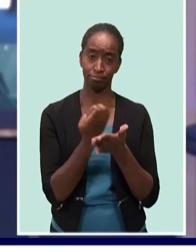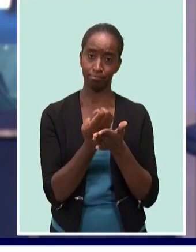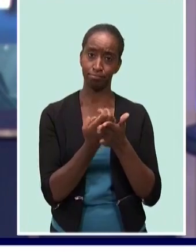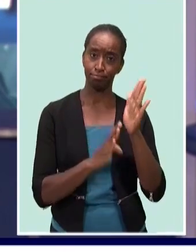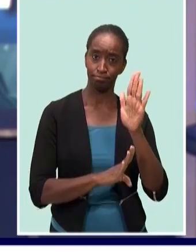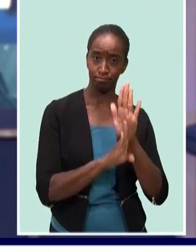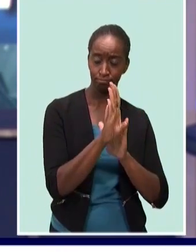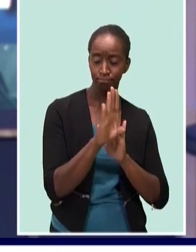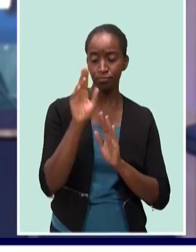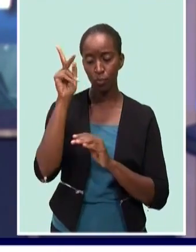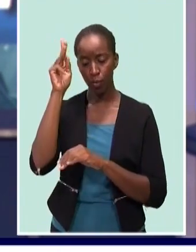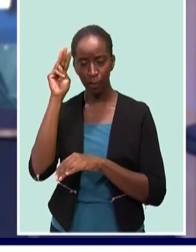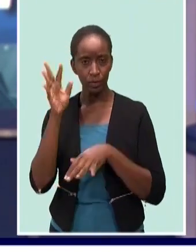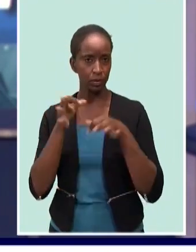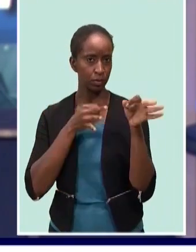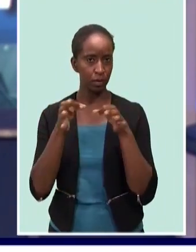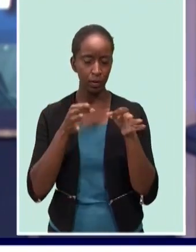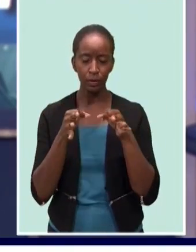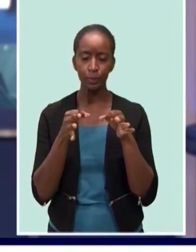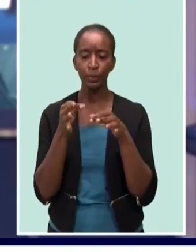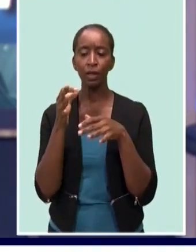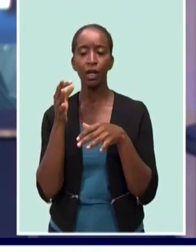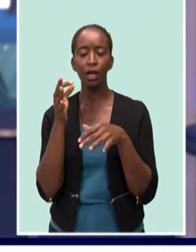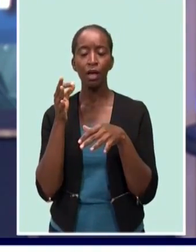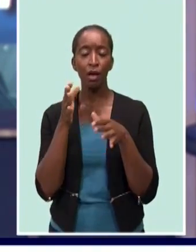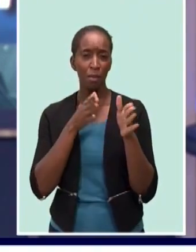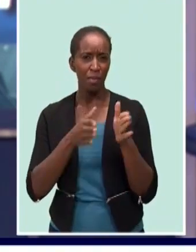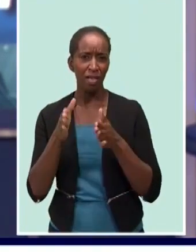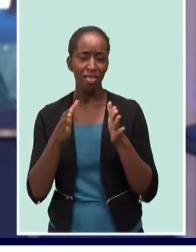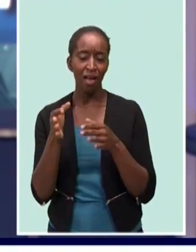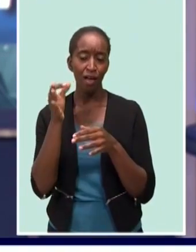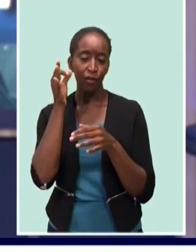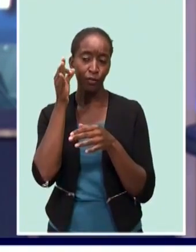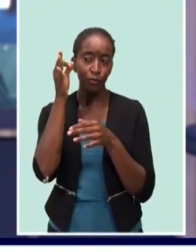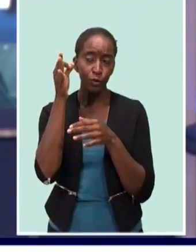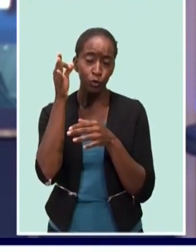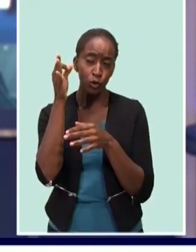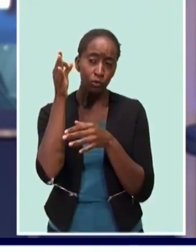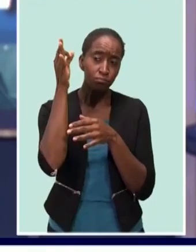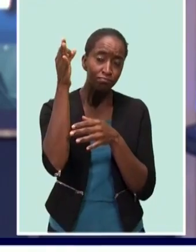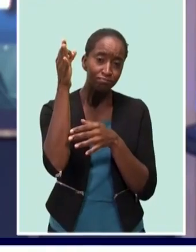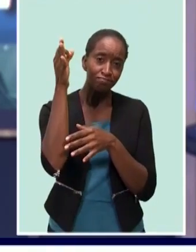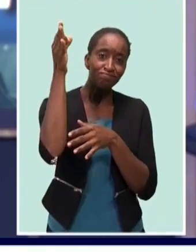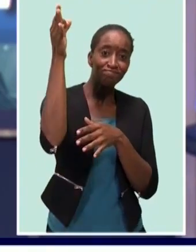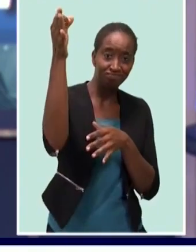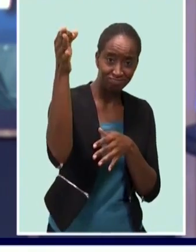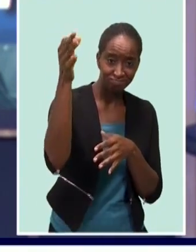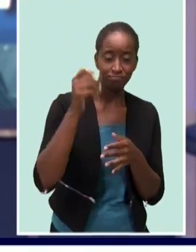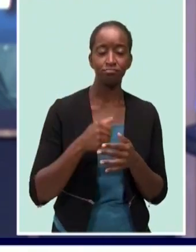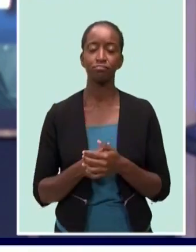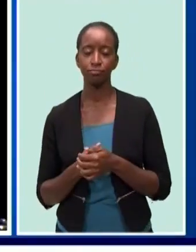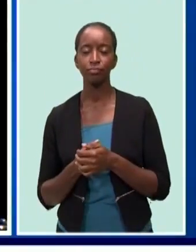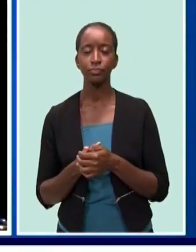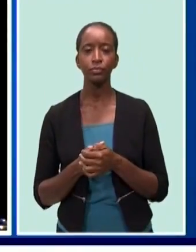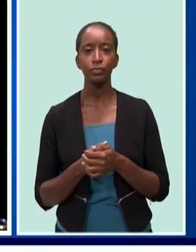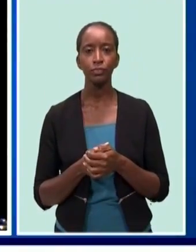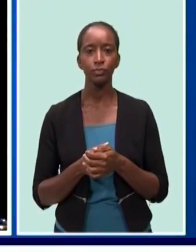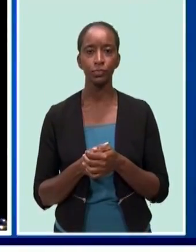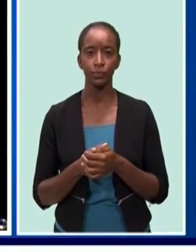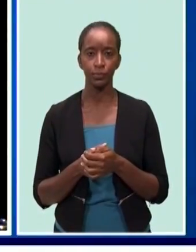to the Prime Minister, Professor Avinash Prasad, says a lot of focus was placed on growth and transformation in the budget present. He says that Prime